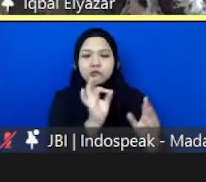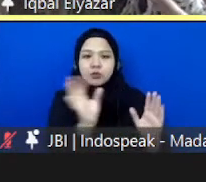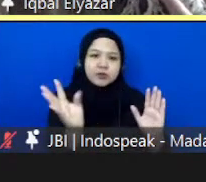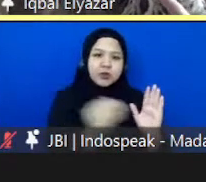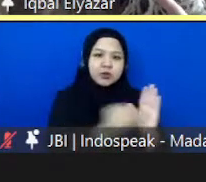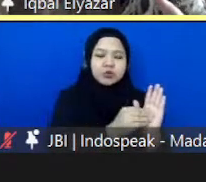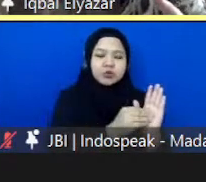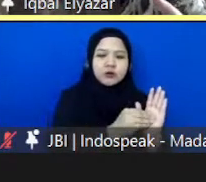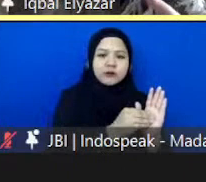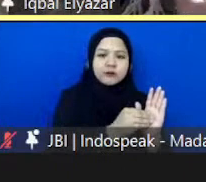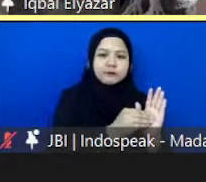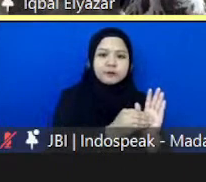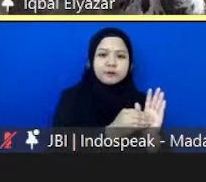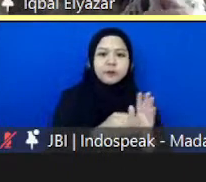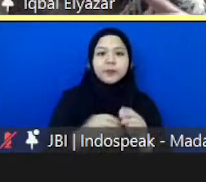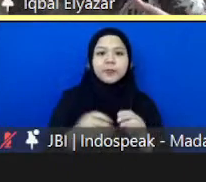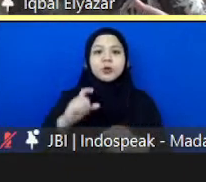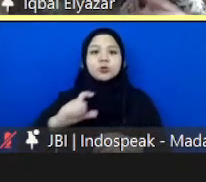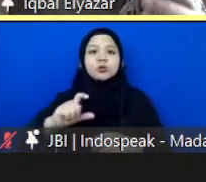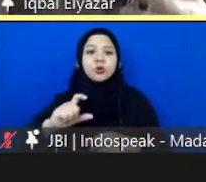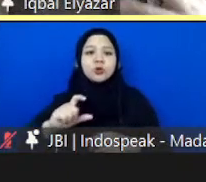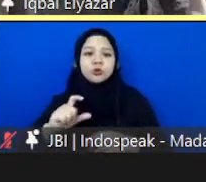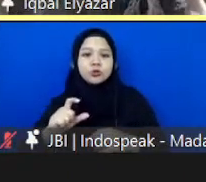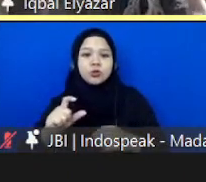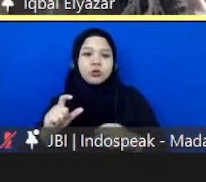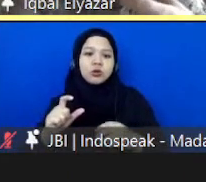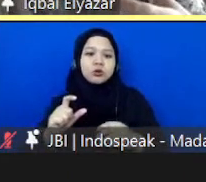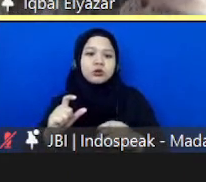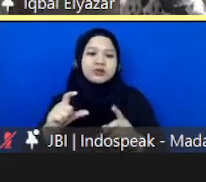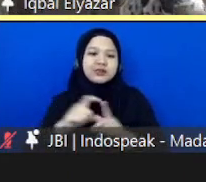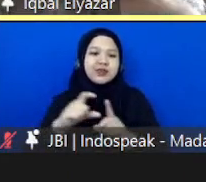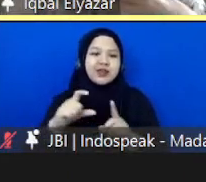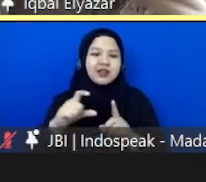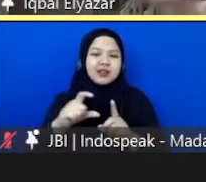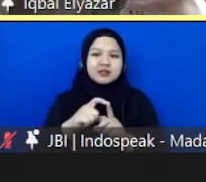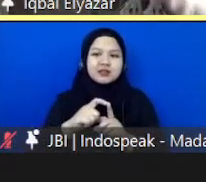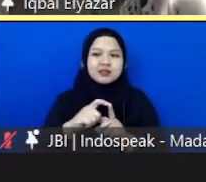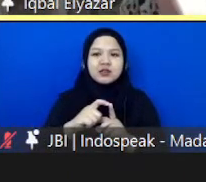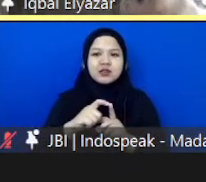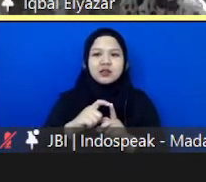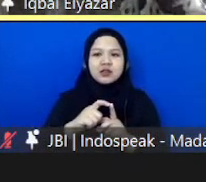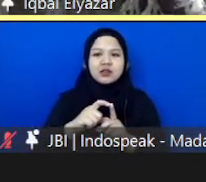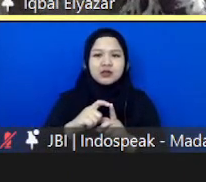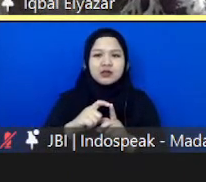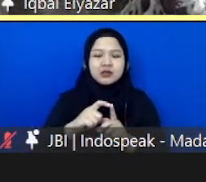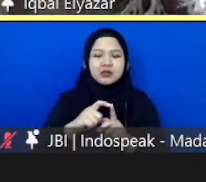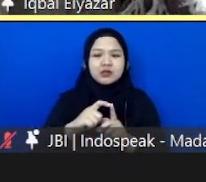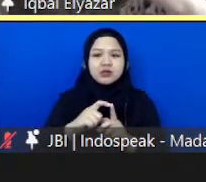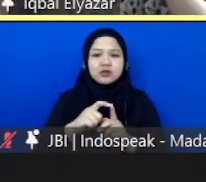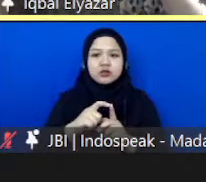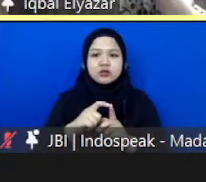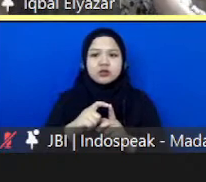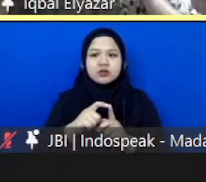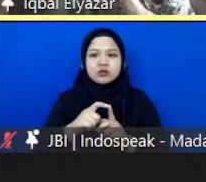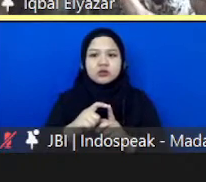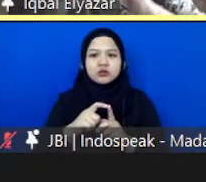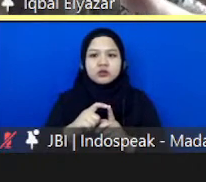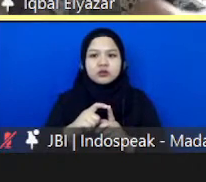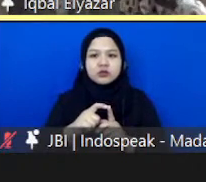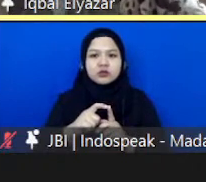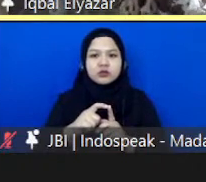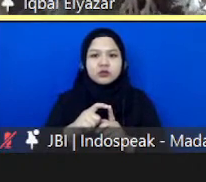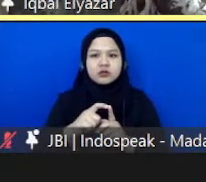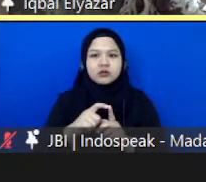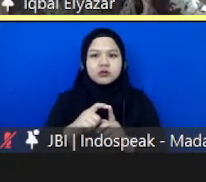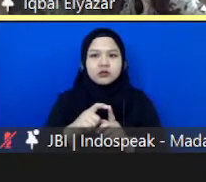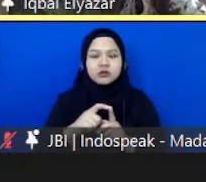The date of sample of taken is not there, and the date occurred is not there. They also relying on the date of event reported from the lower level to the